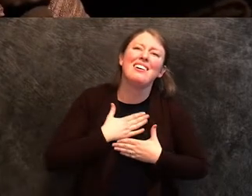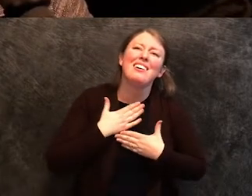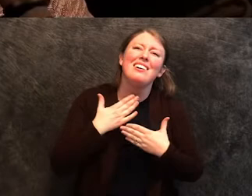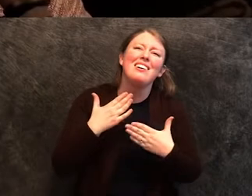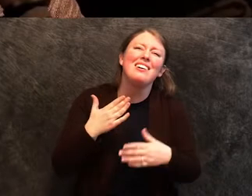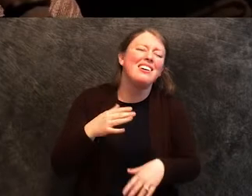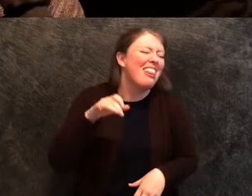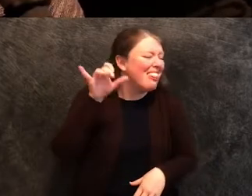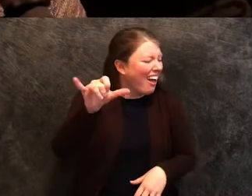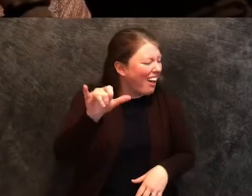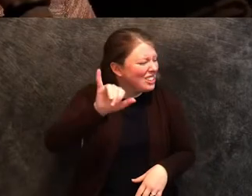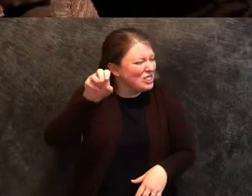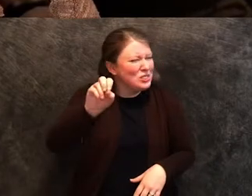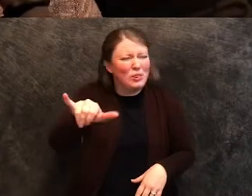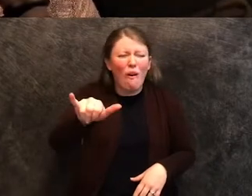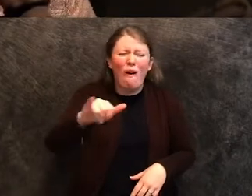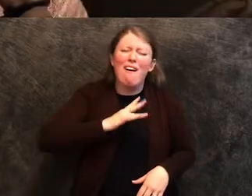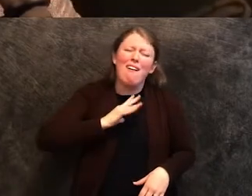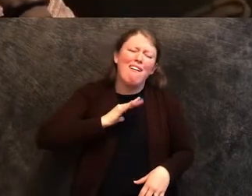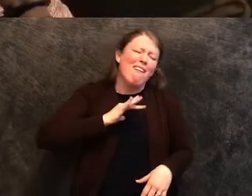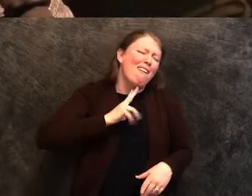joy. Joy like no